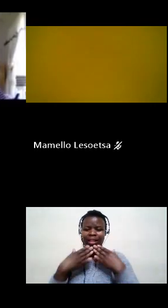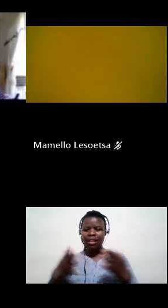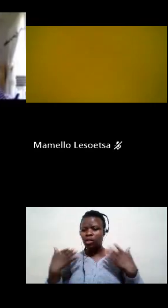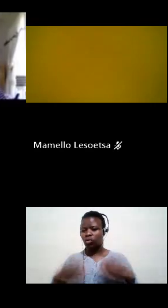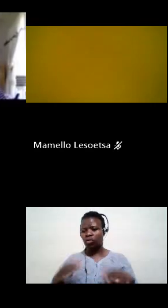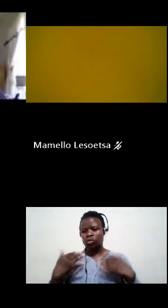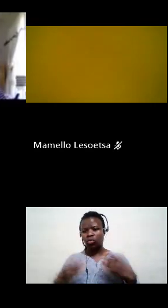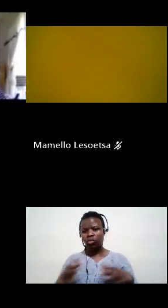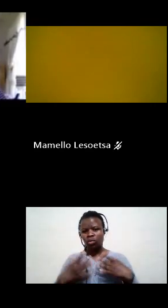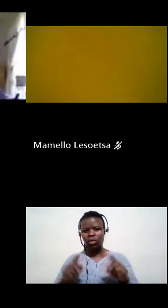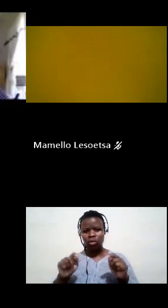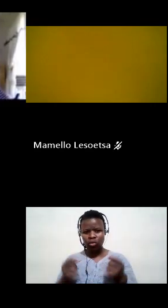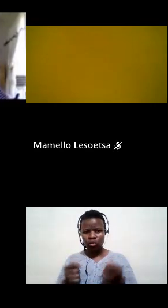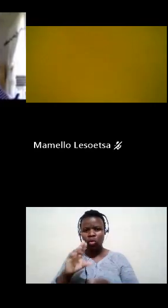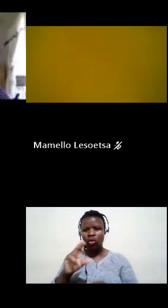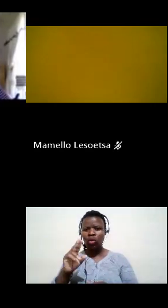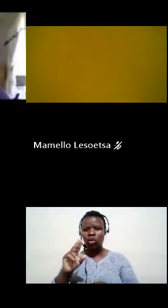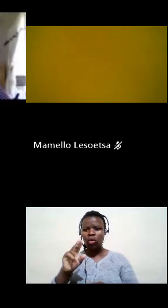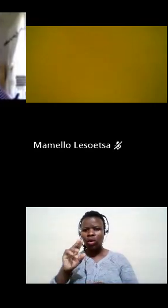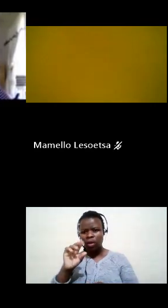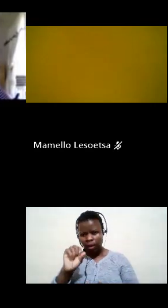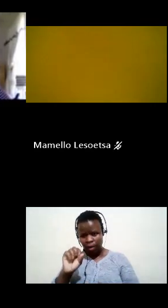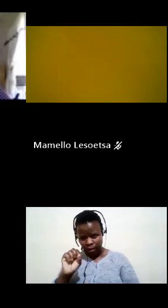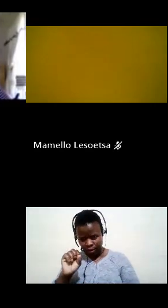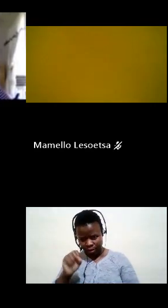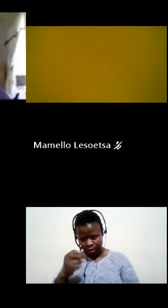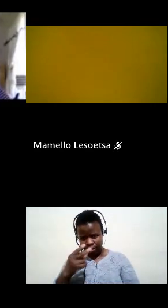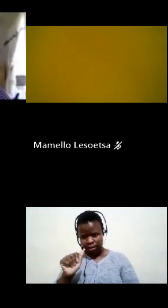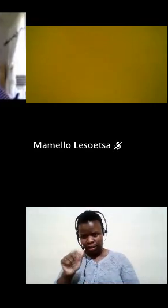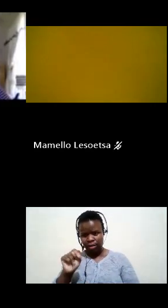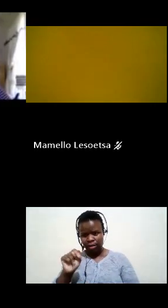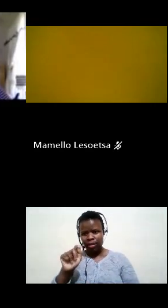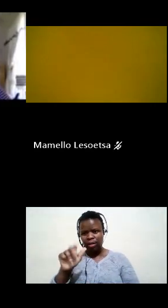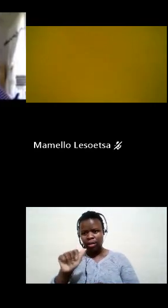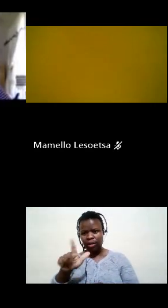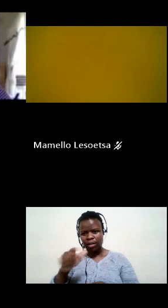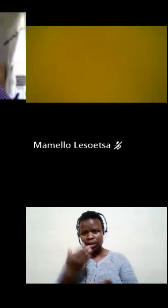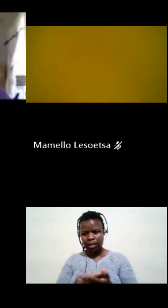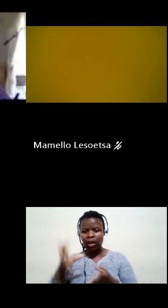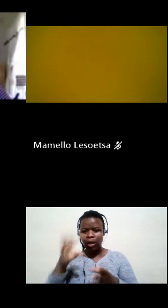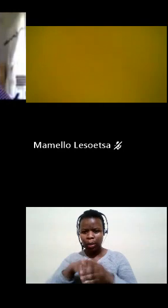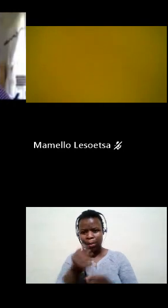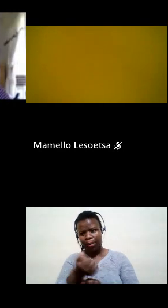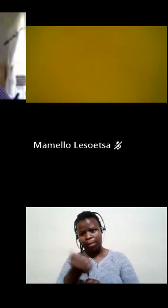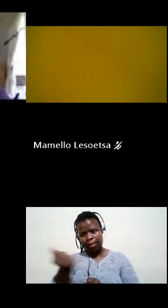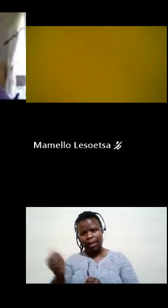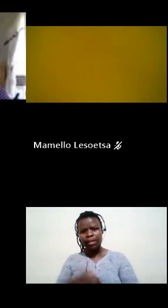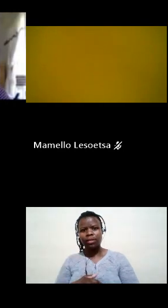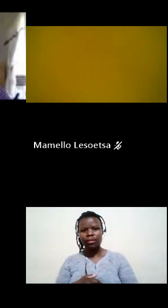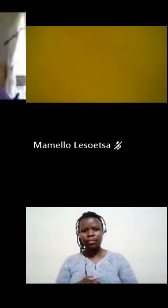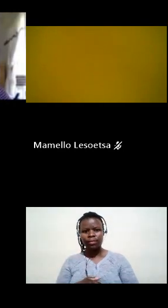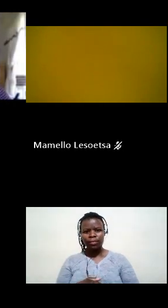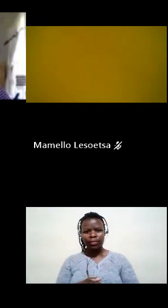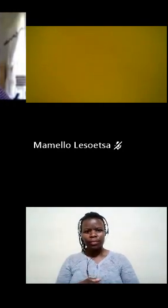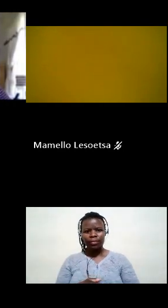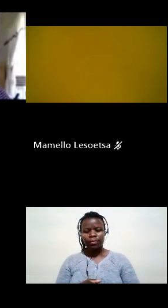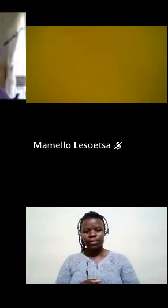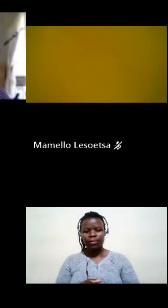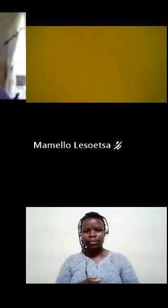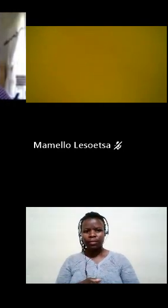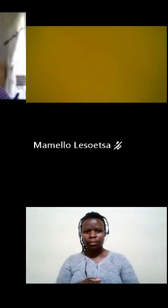arrows until I pop up my little suggestions. Yeah, place Dee in front of the classroom so that she doesn't get her